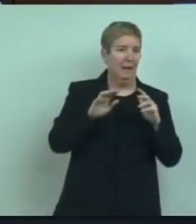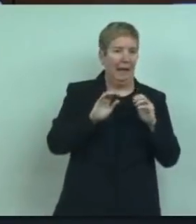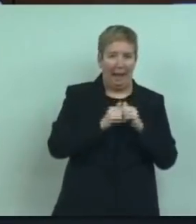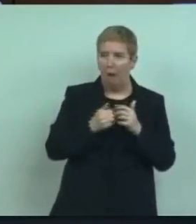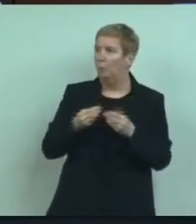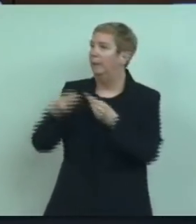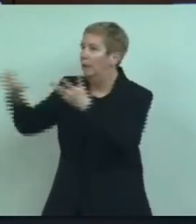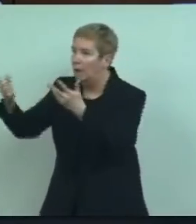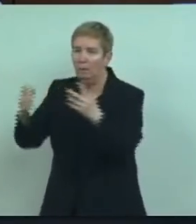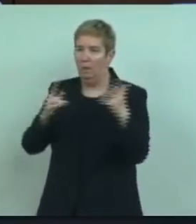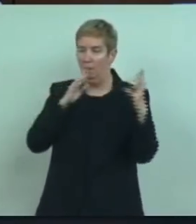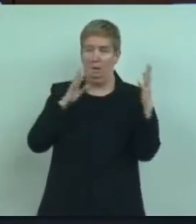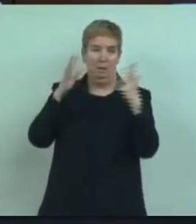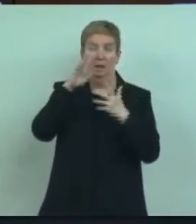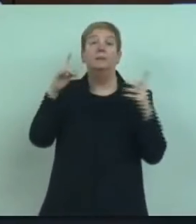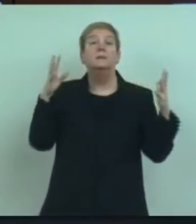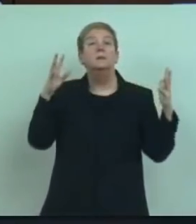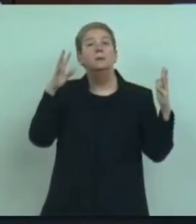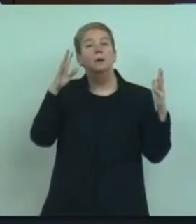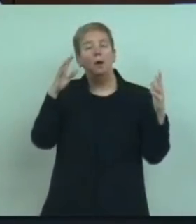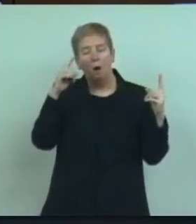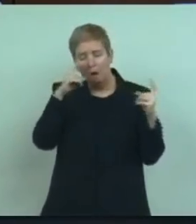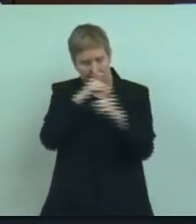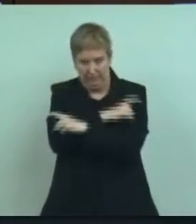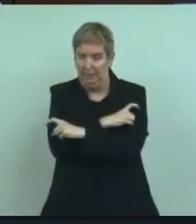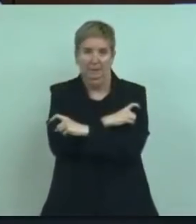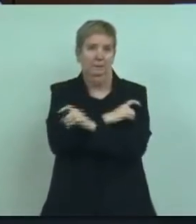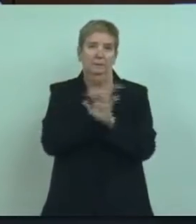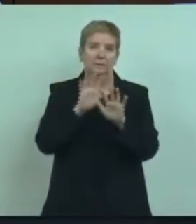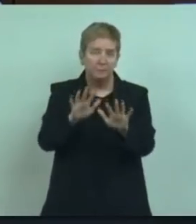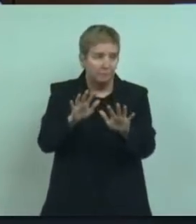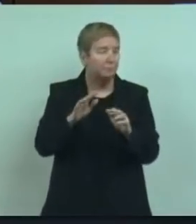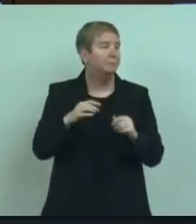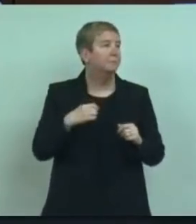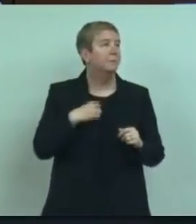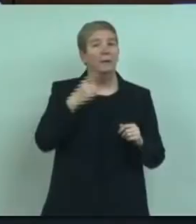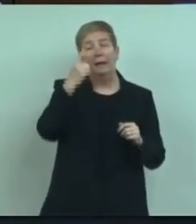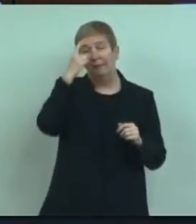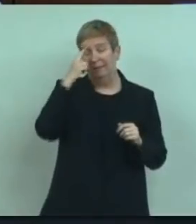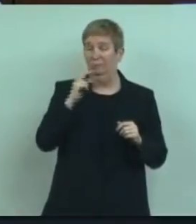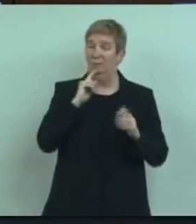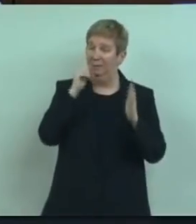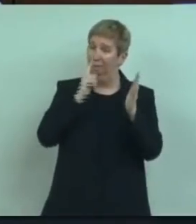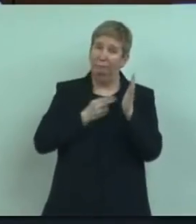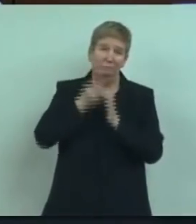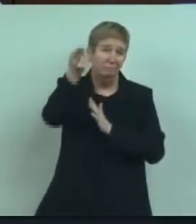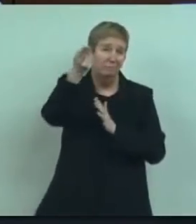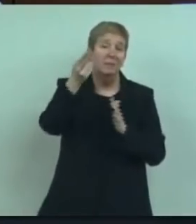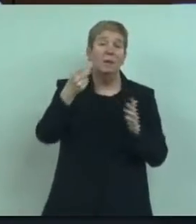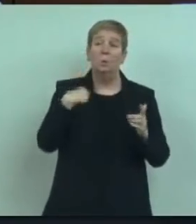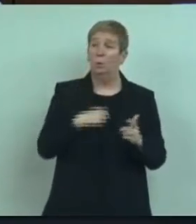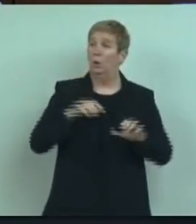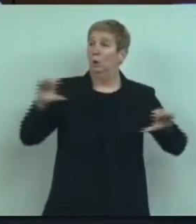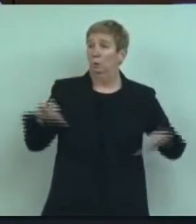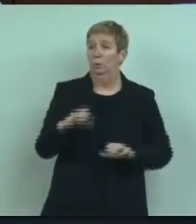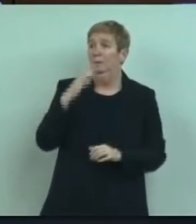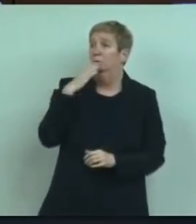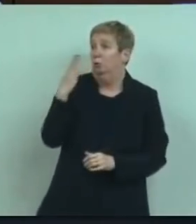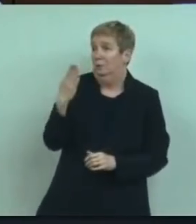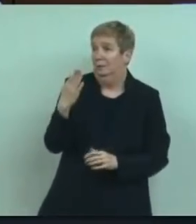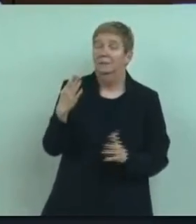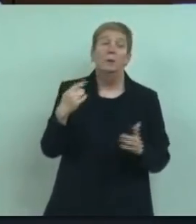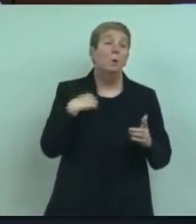is incredibly complicated. I think, frankly, we are in a very good position and have